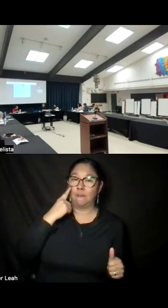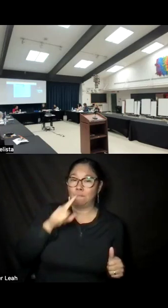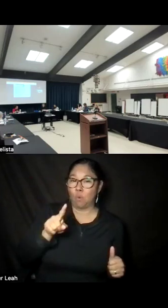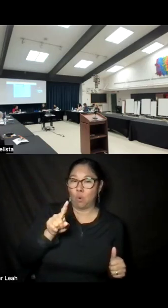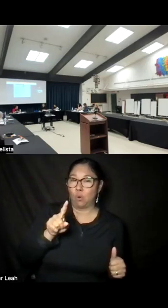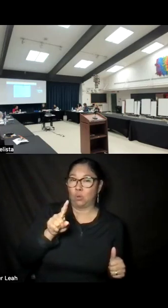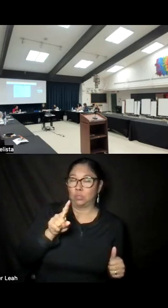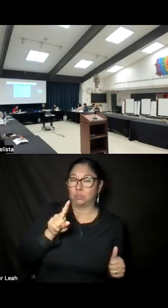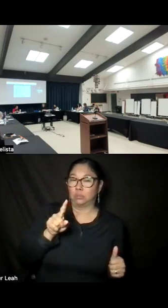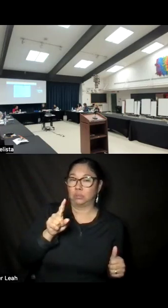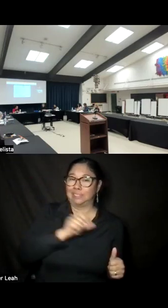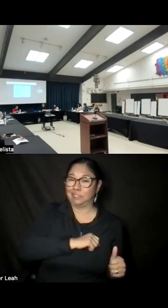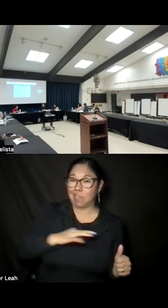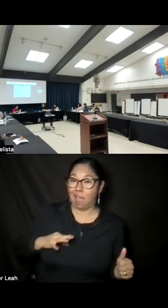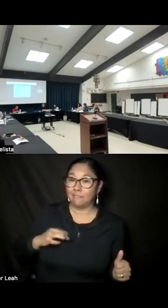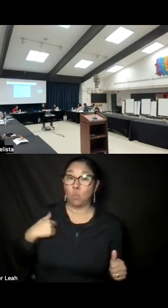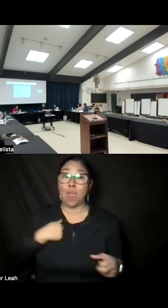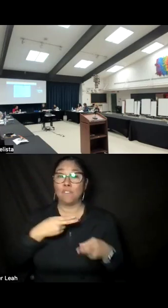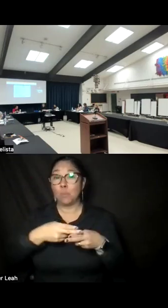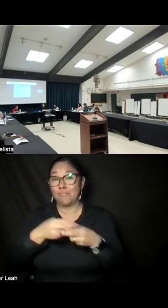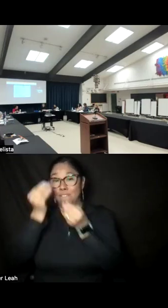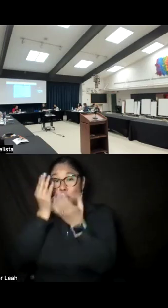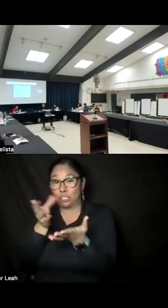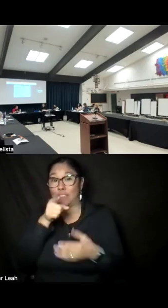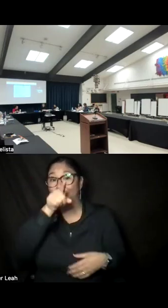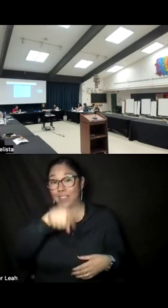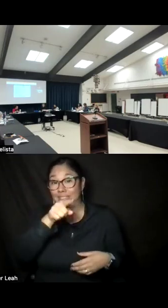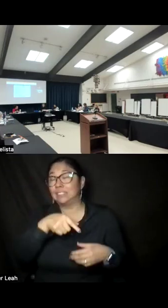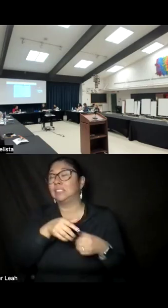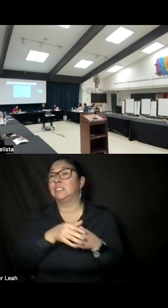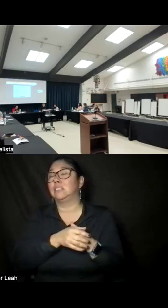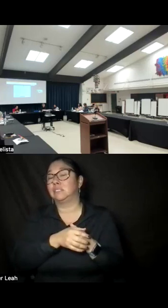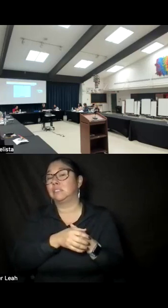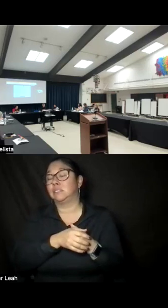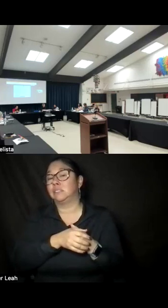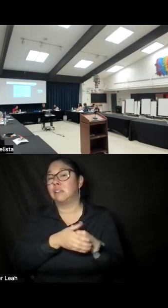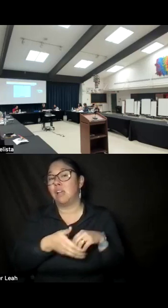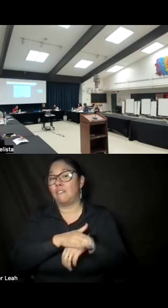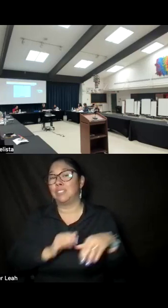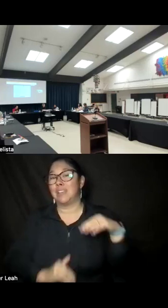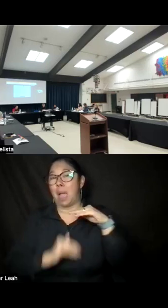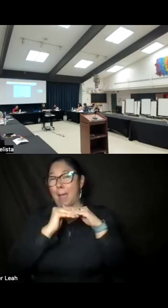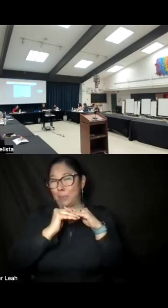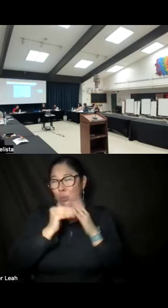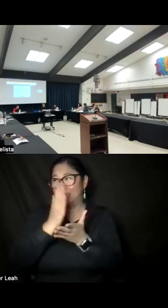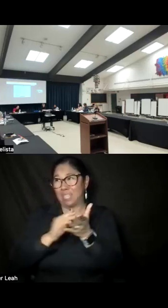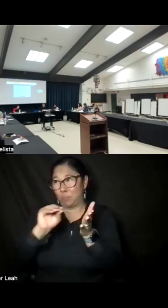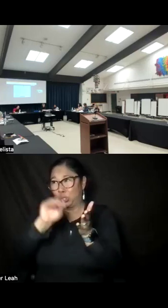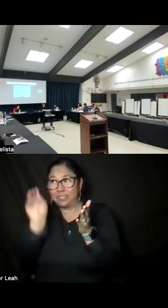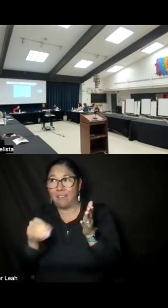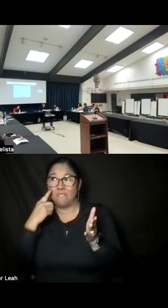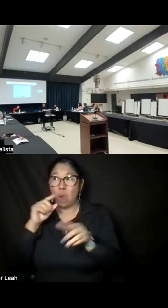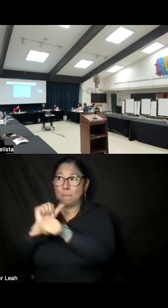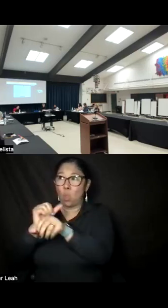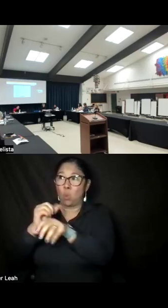We just have very preliminary information that this covers up to some portion of 4 employees. We're